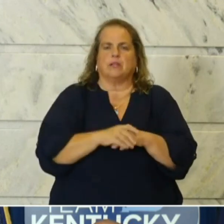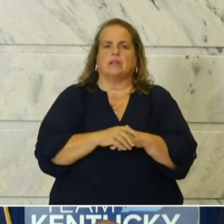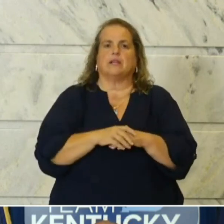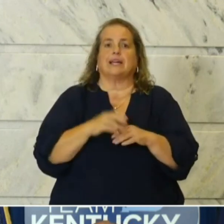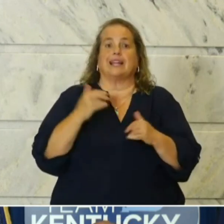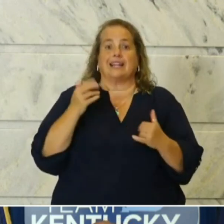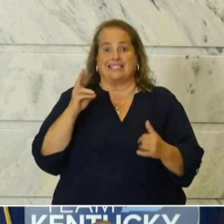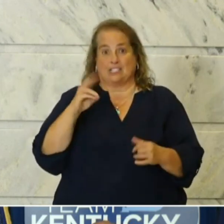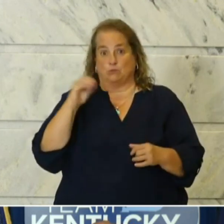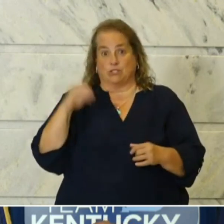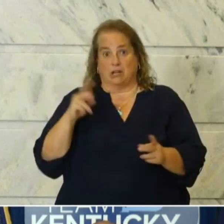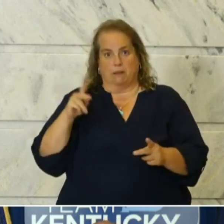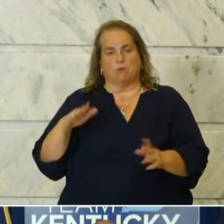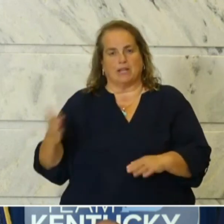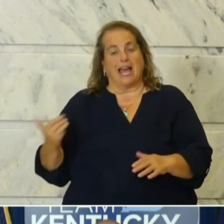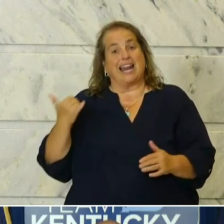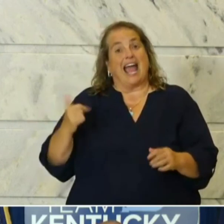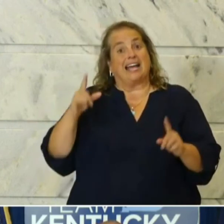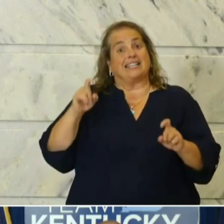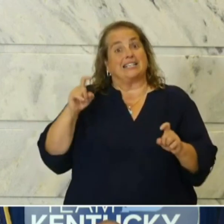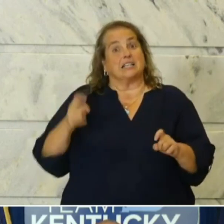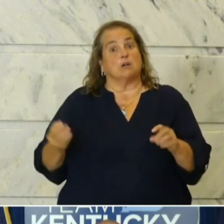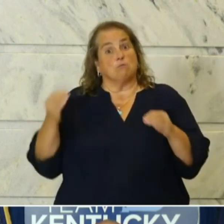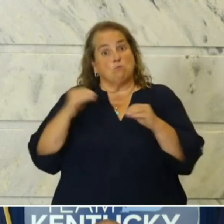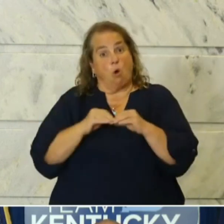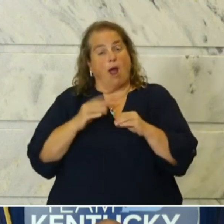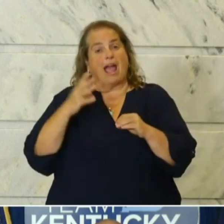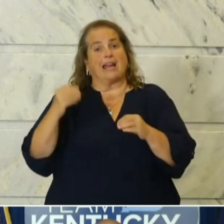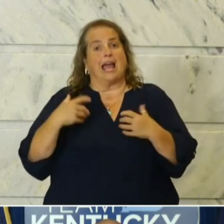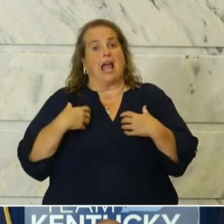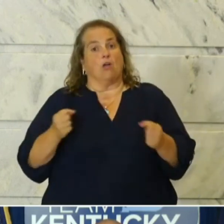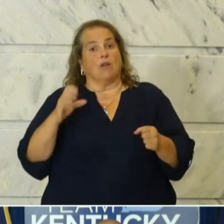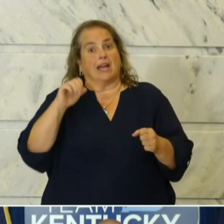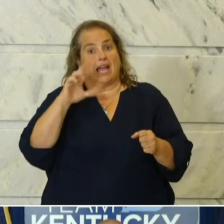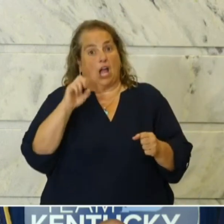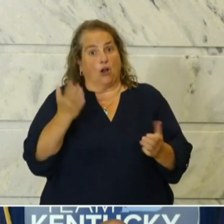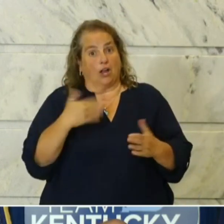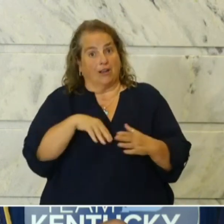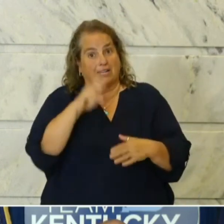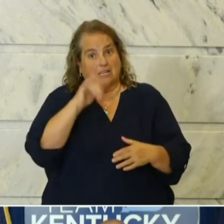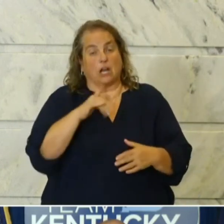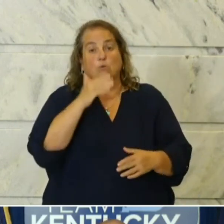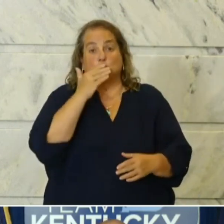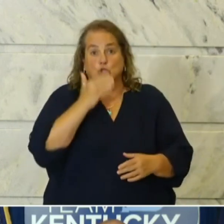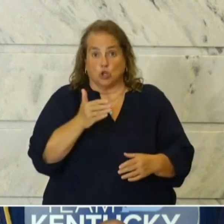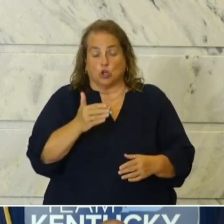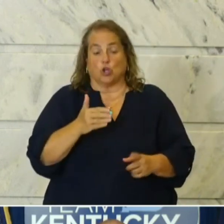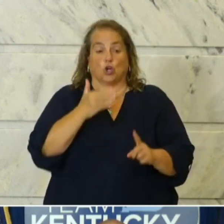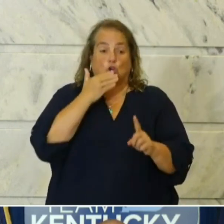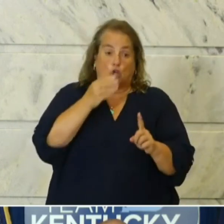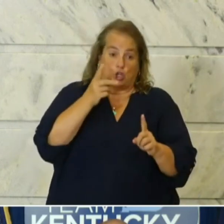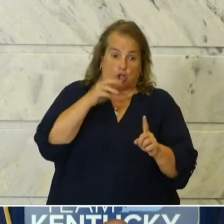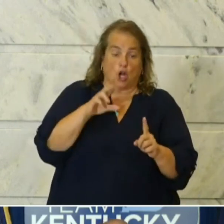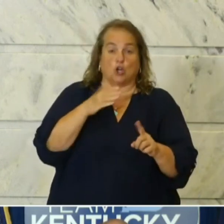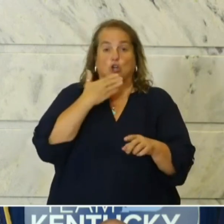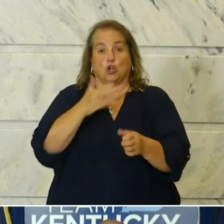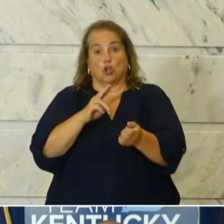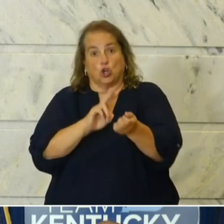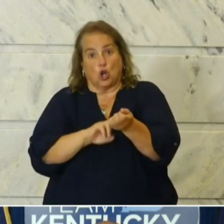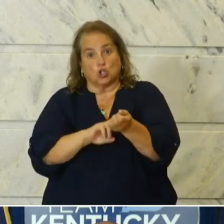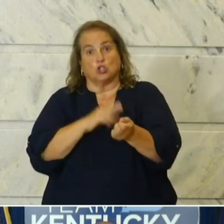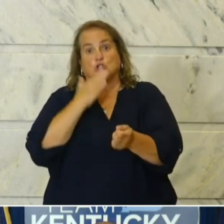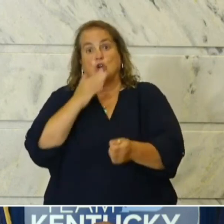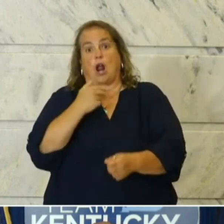much more widespread. And the healthcare in Kentucky has been very good. So a combination of good doctors and nurses and hospitals,